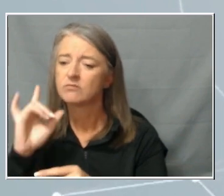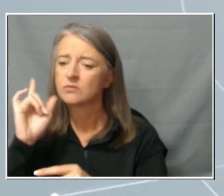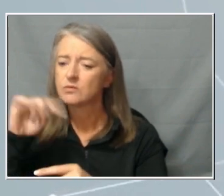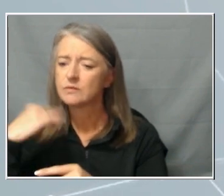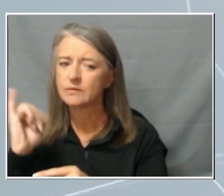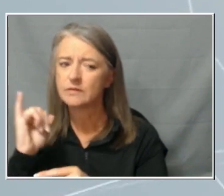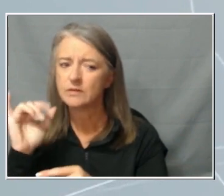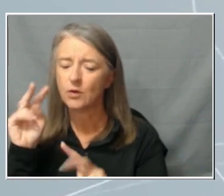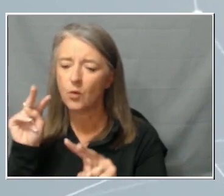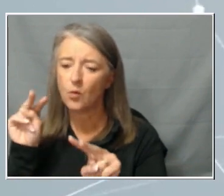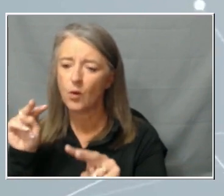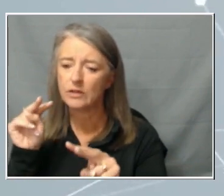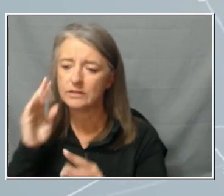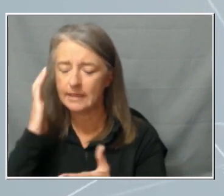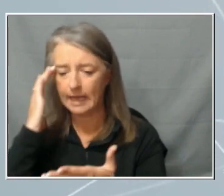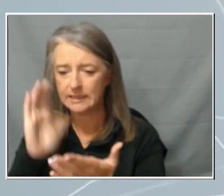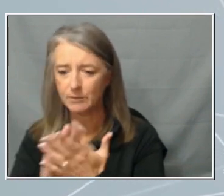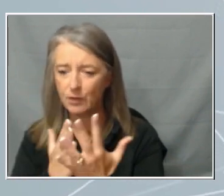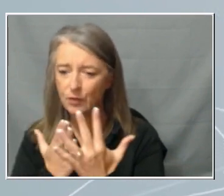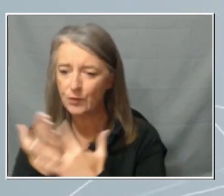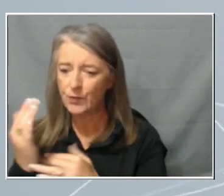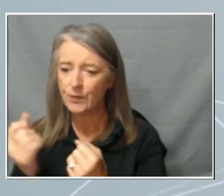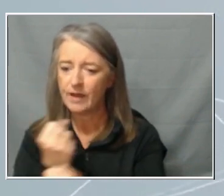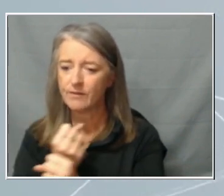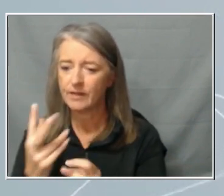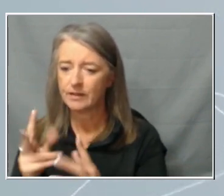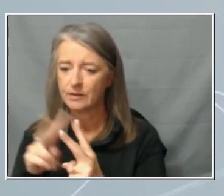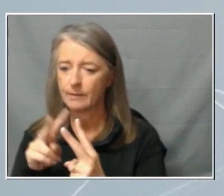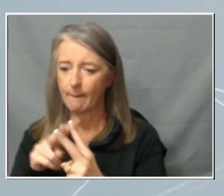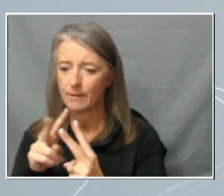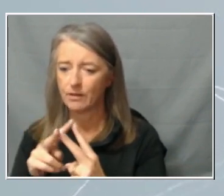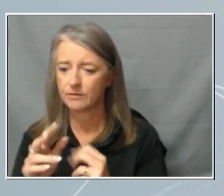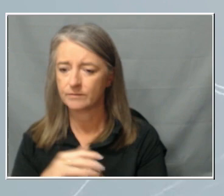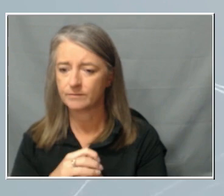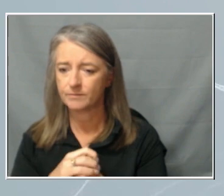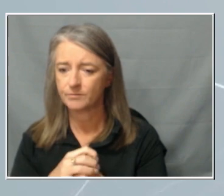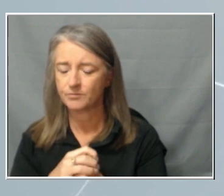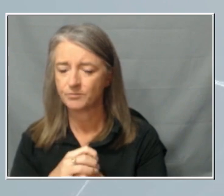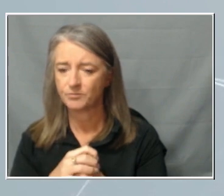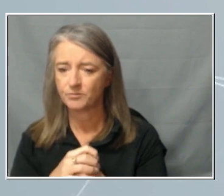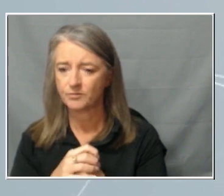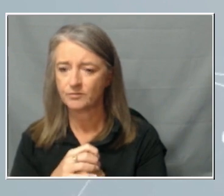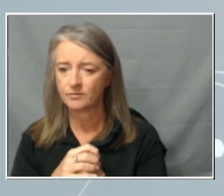watching him go through that? What was this like for you both as a couple?